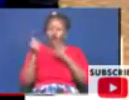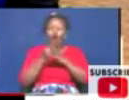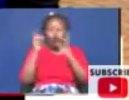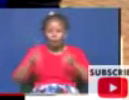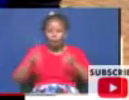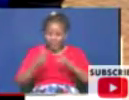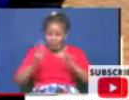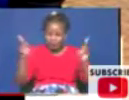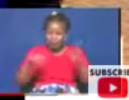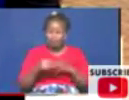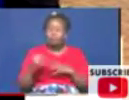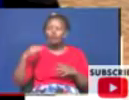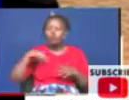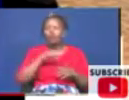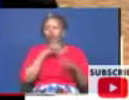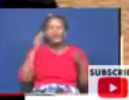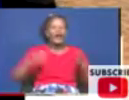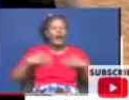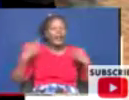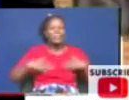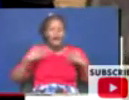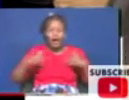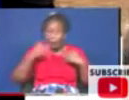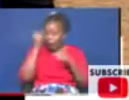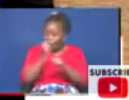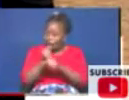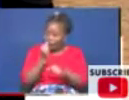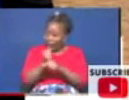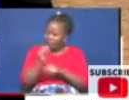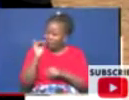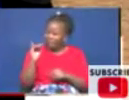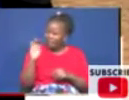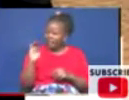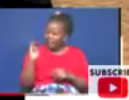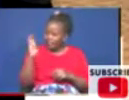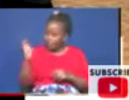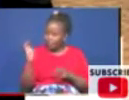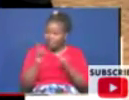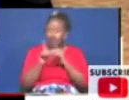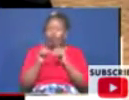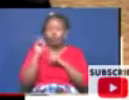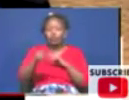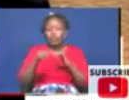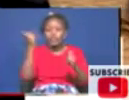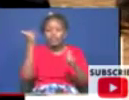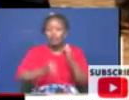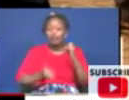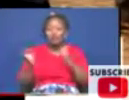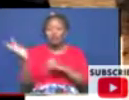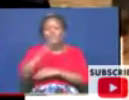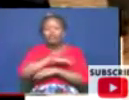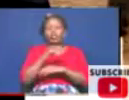tumefurahi sana na vile IEBC wanafanya kazi yao. Na hata vile hii ikiwa siku ya mwisho ya kufanya campaigns,